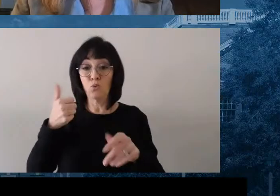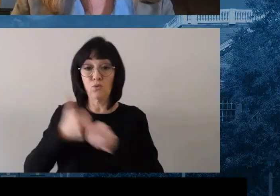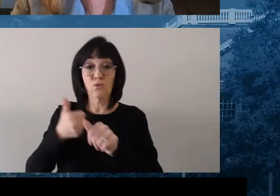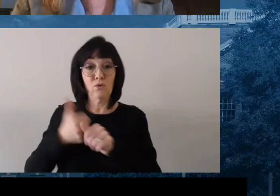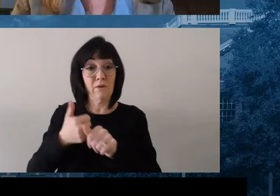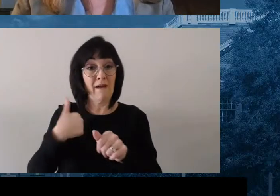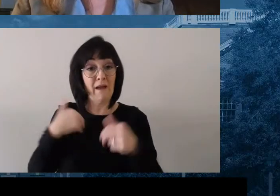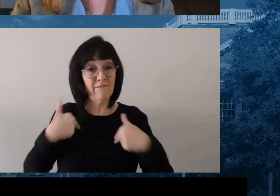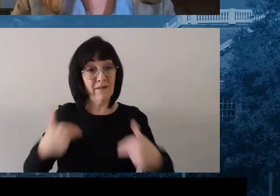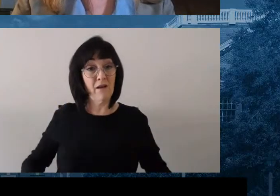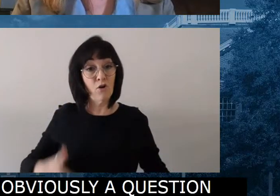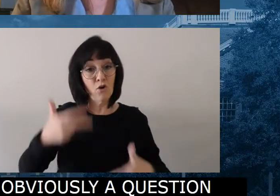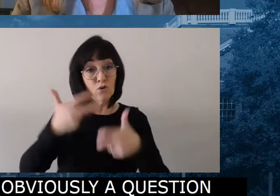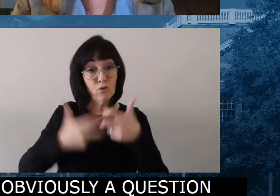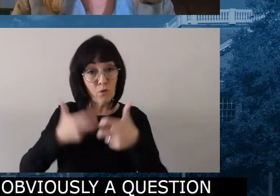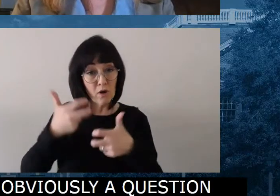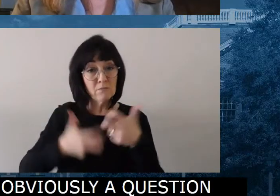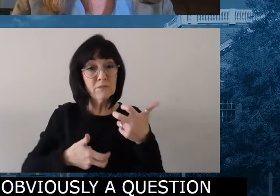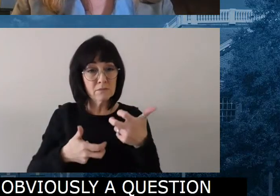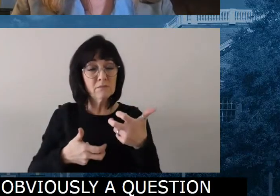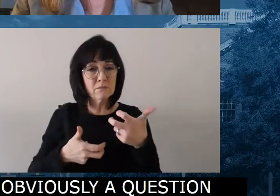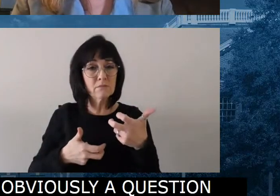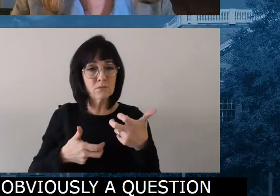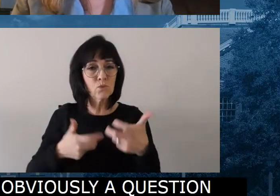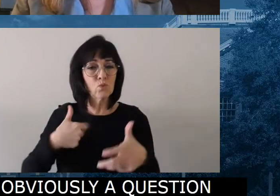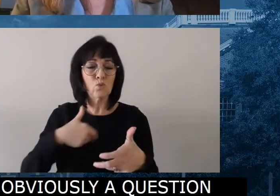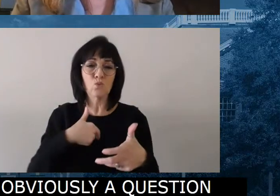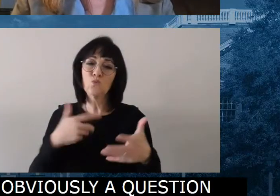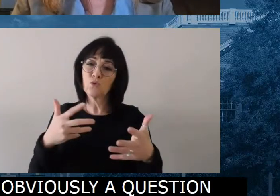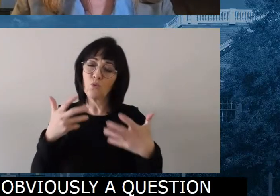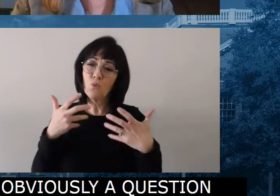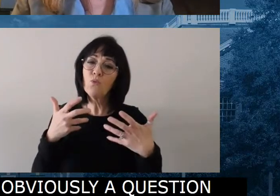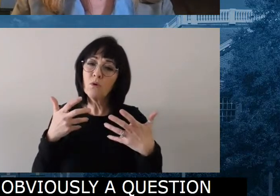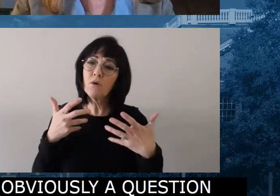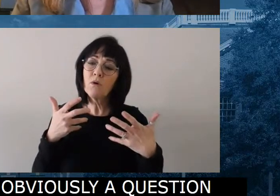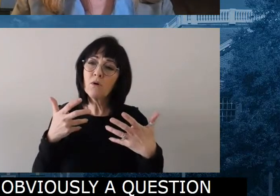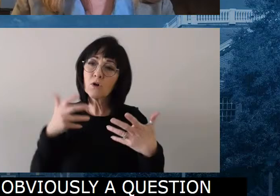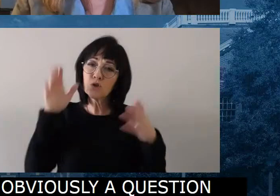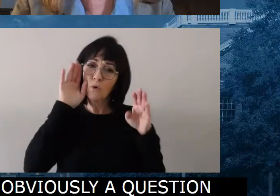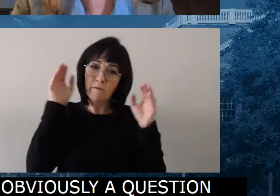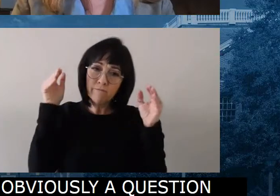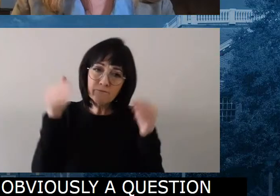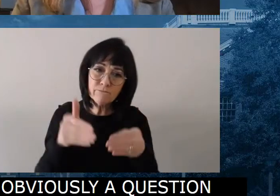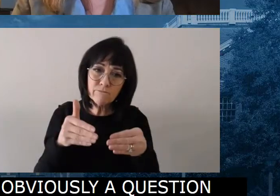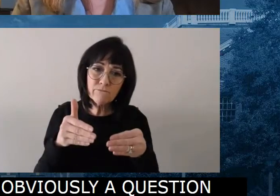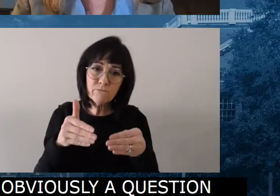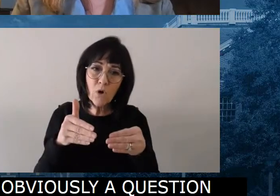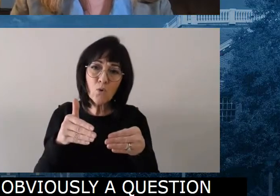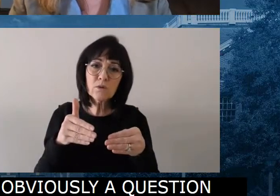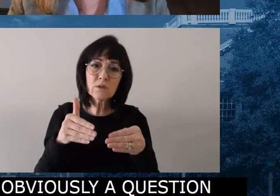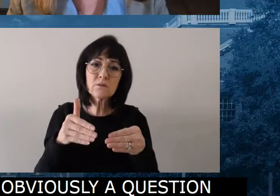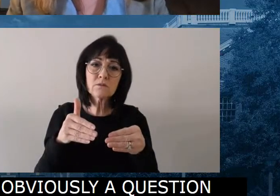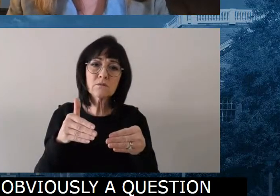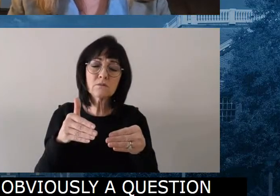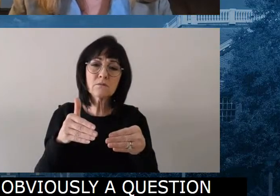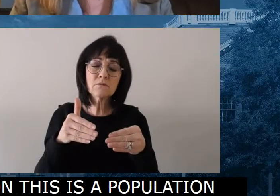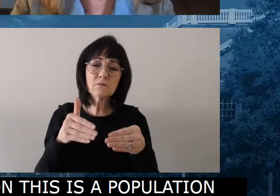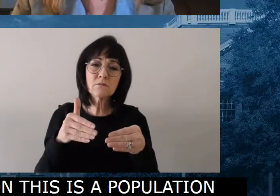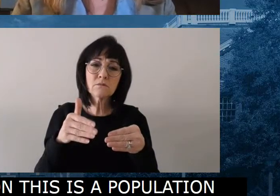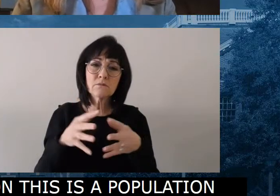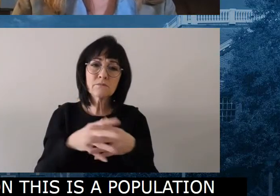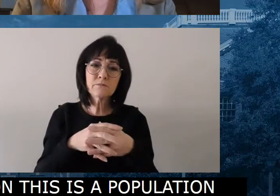we wanted to make sure that we focused on. The challenge, of course, is